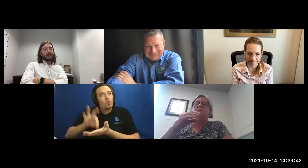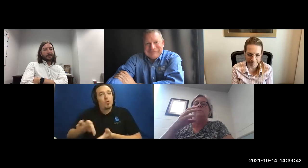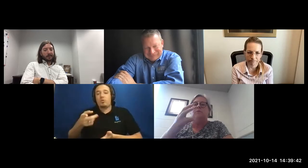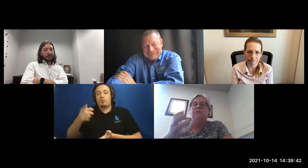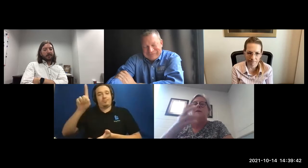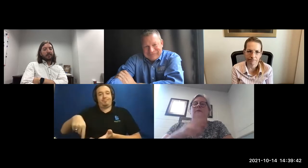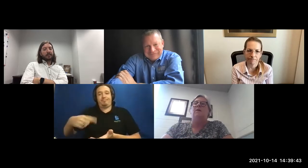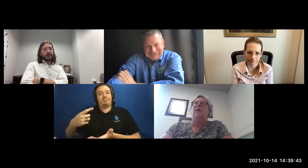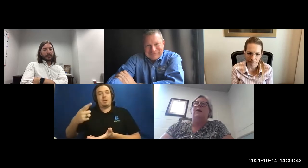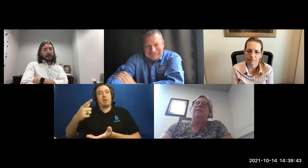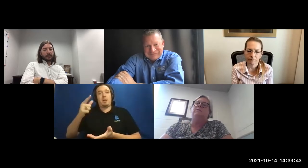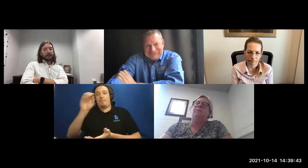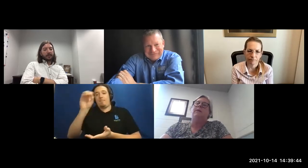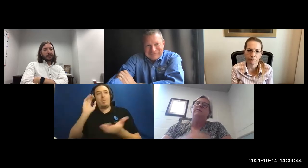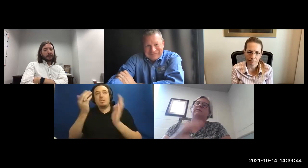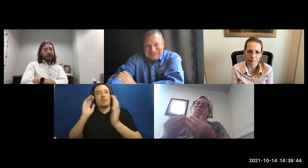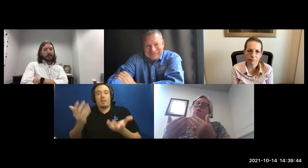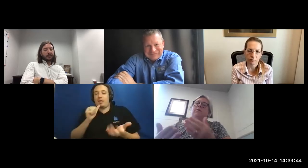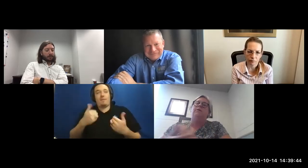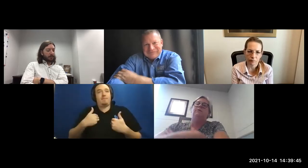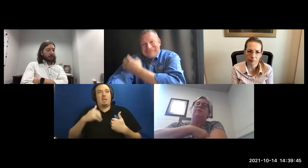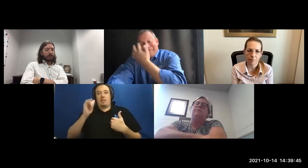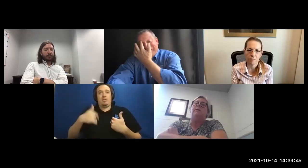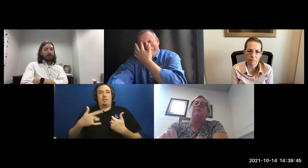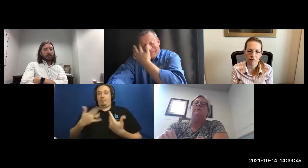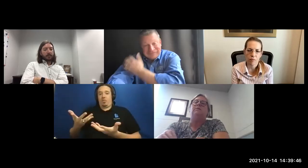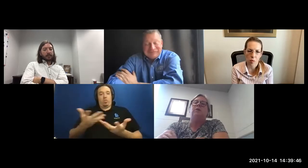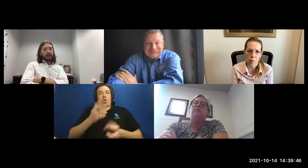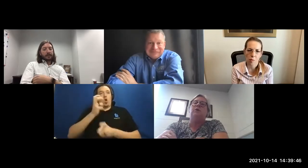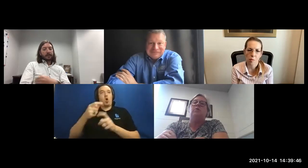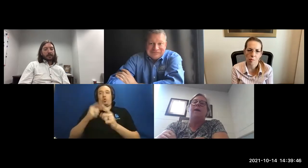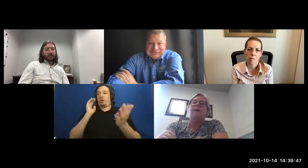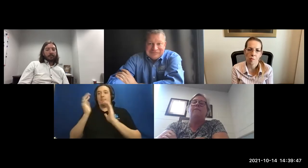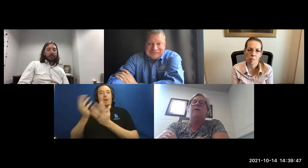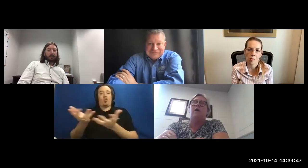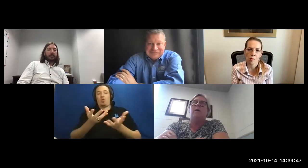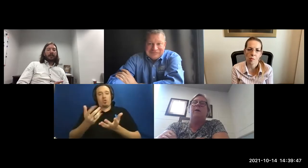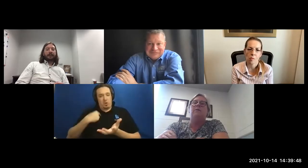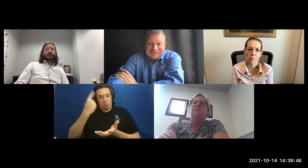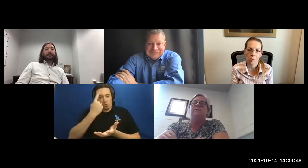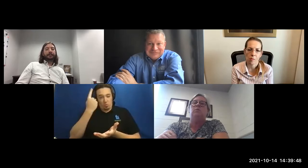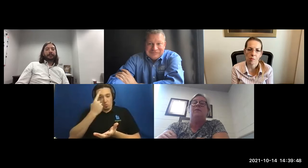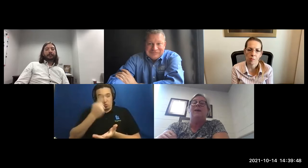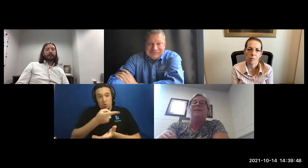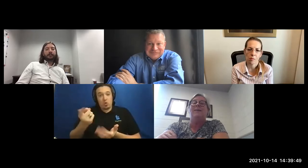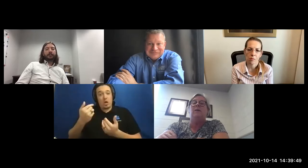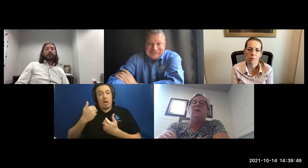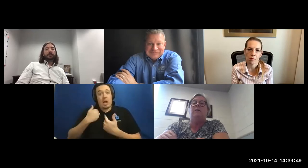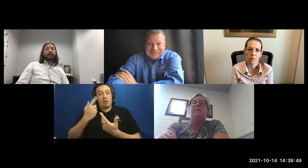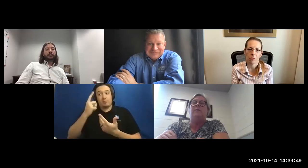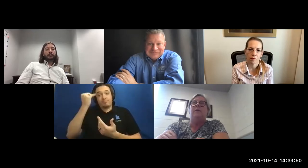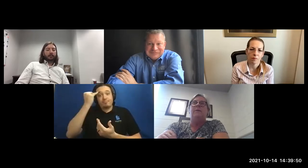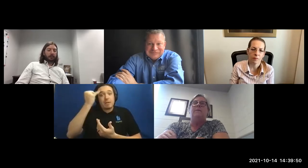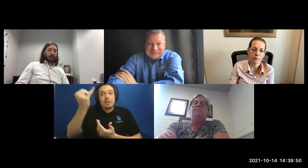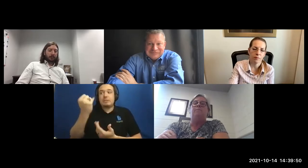or percentiles. And that's what makes it so hard to do this comparison. So do you have some sort of idea